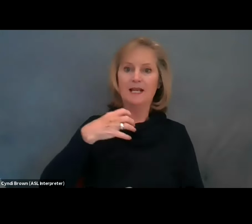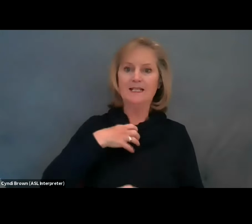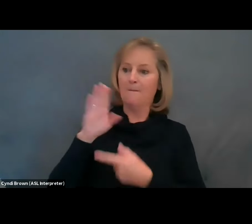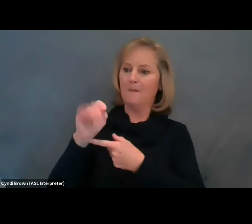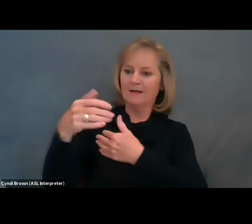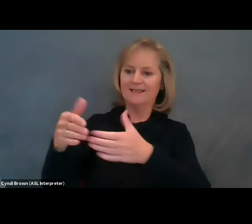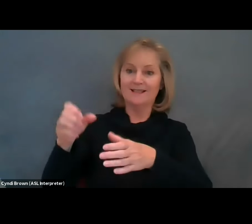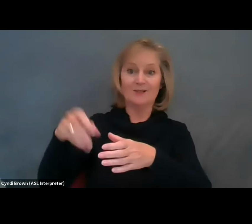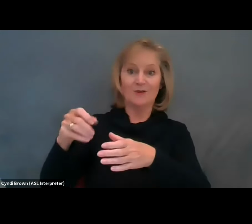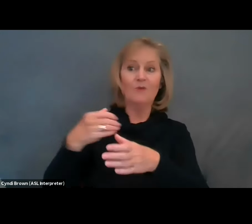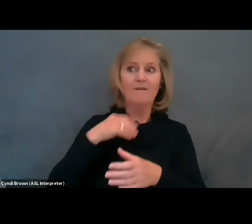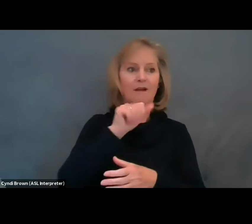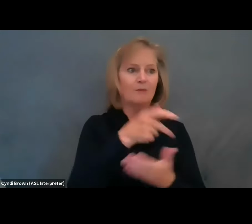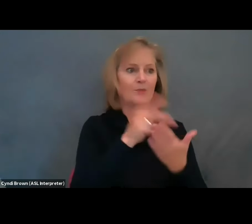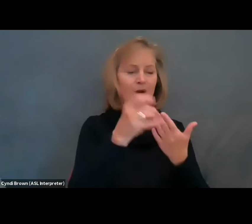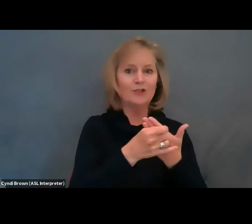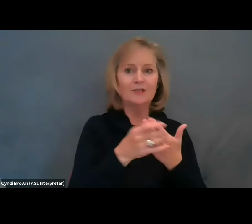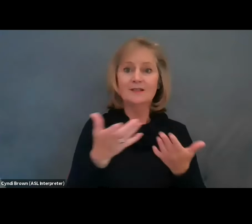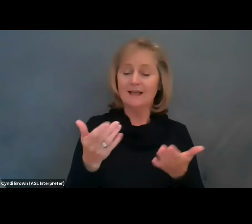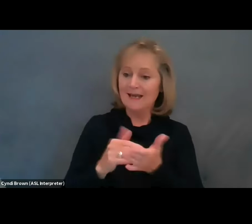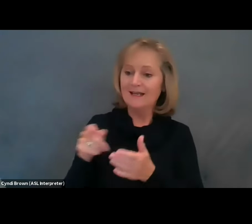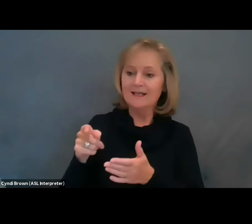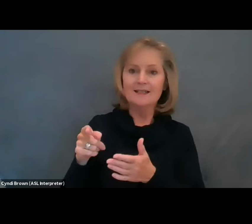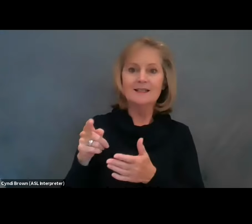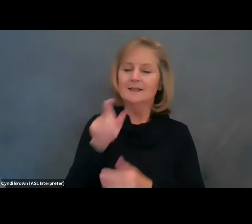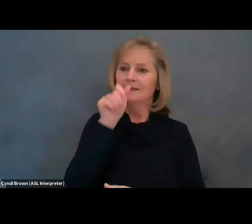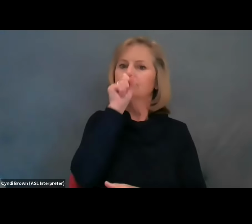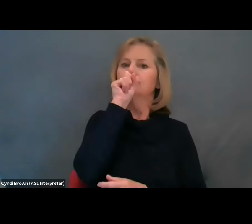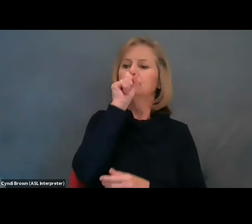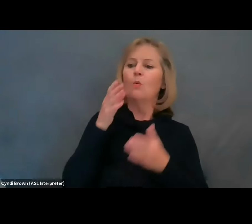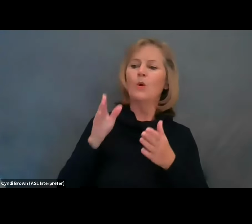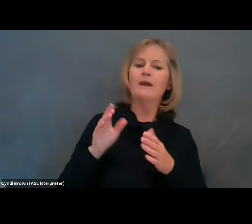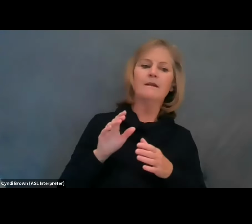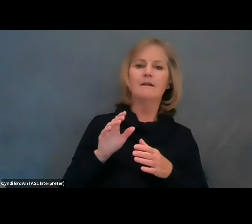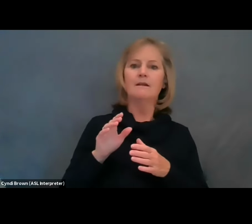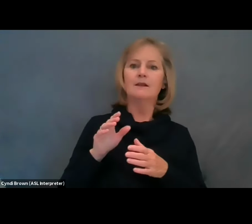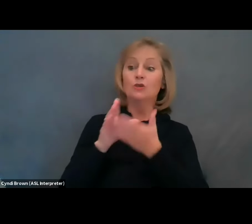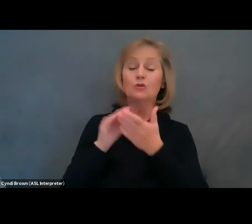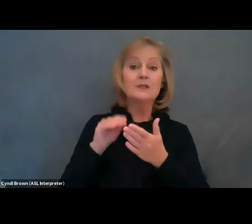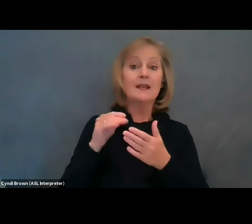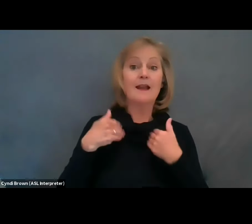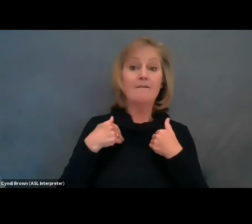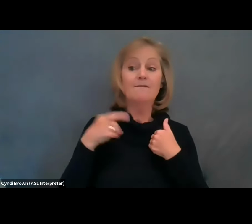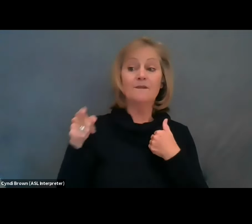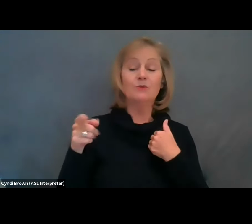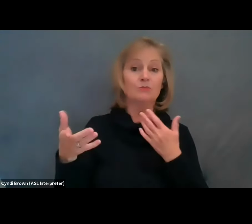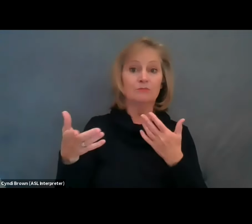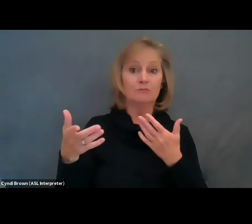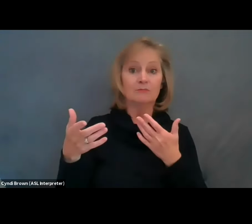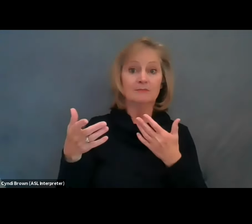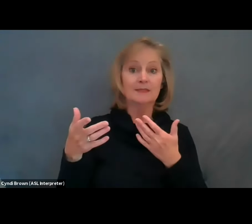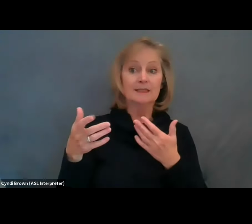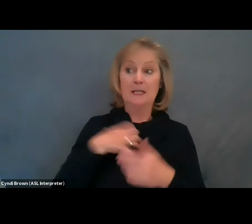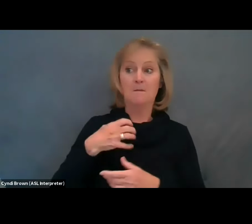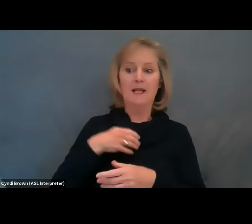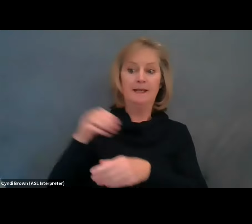which we have in other projects, where again, it's an anonymous way that students can have to, basically